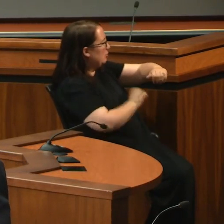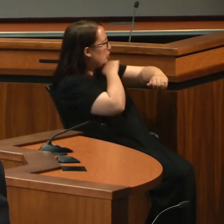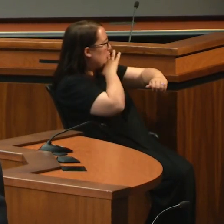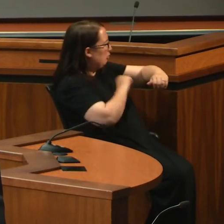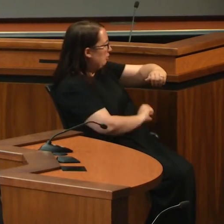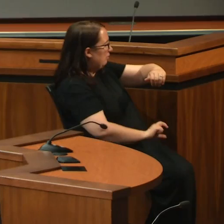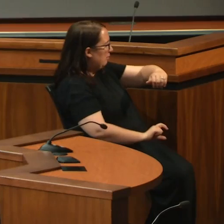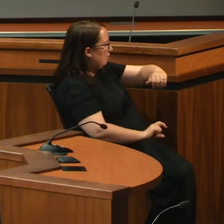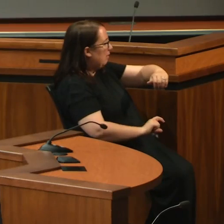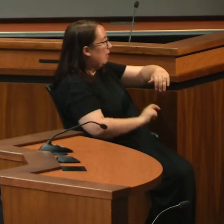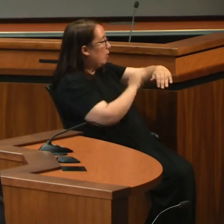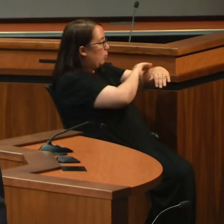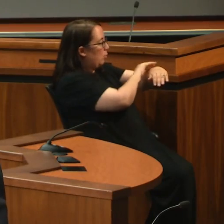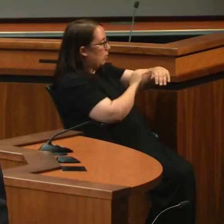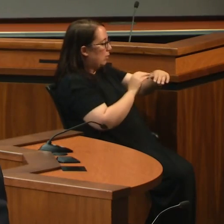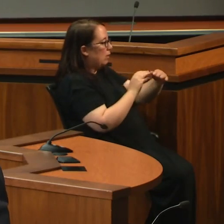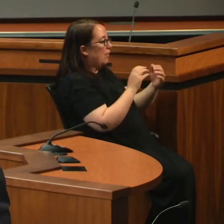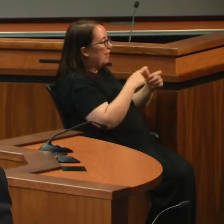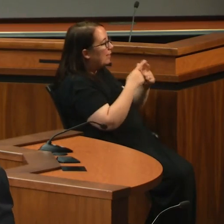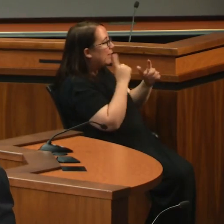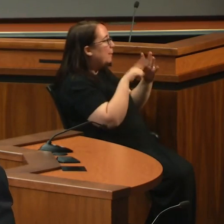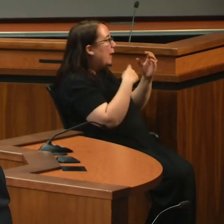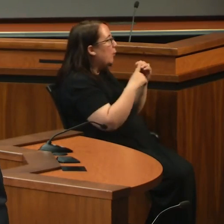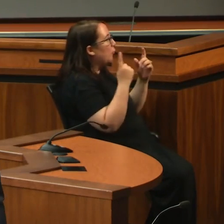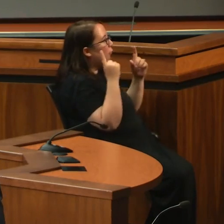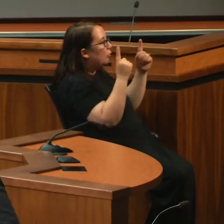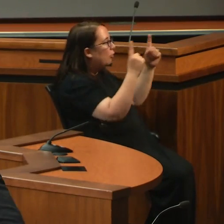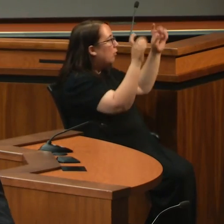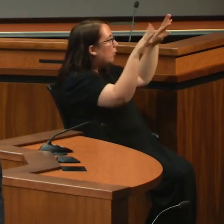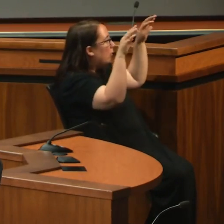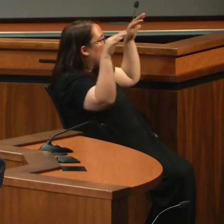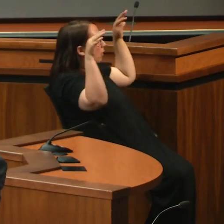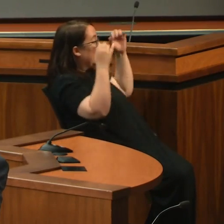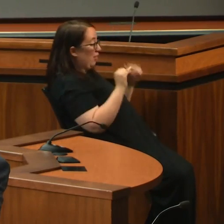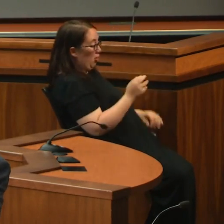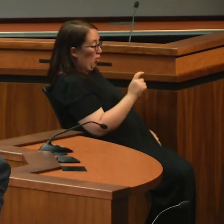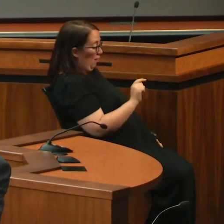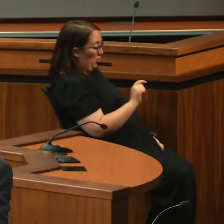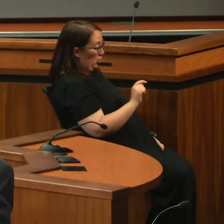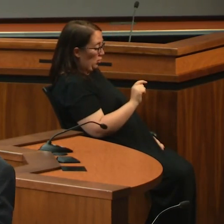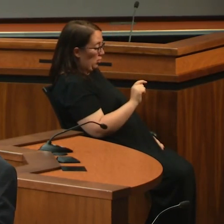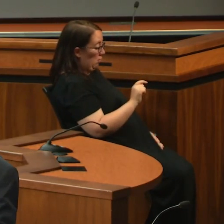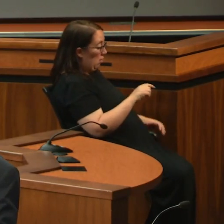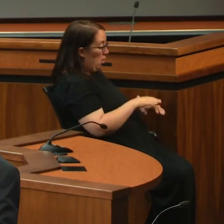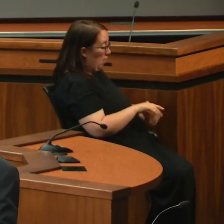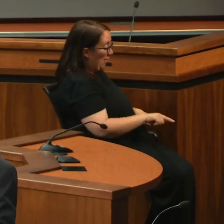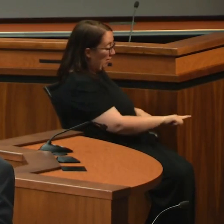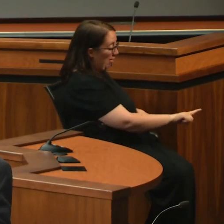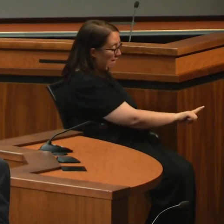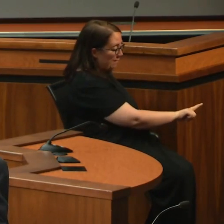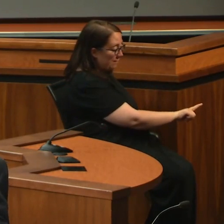at the elevation of the roadway, considering cover for utilities and things like that, right now the culvert section that's downstream under La Palapa